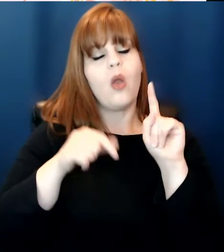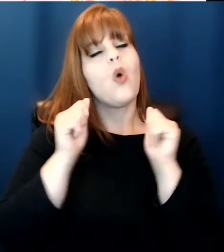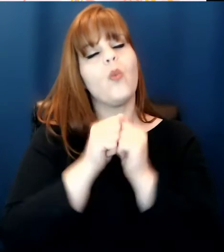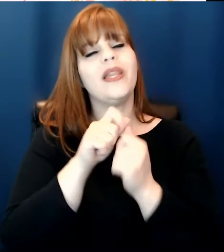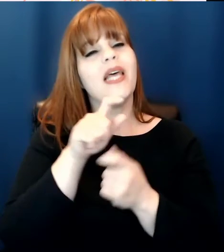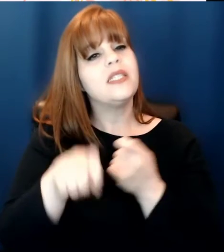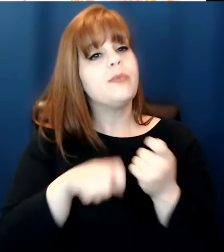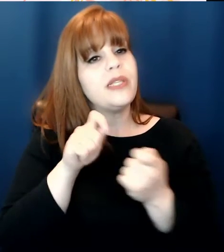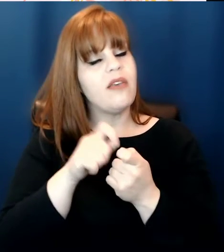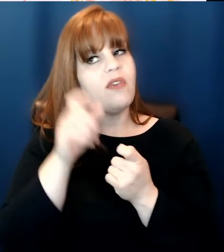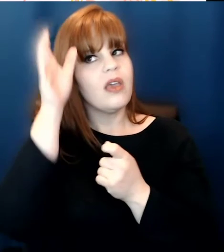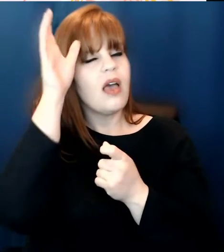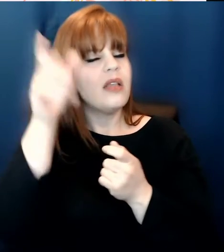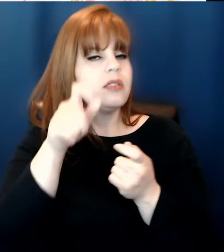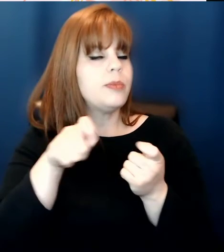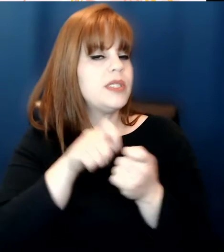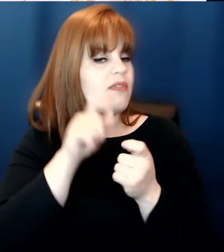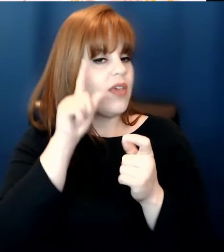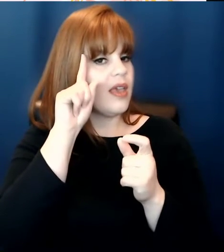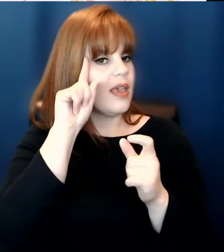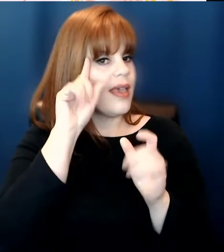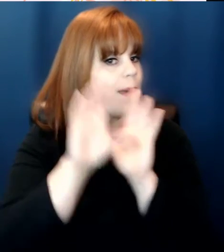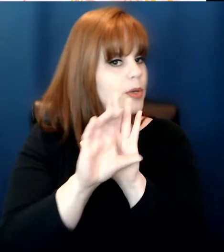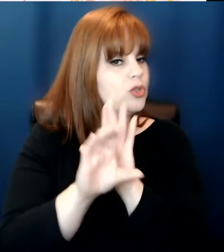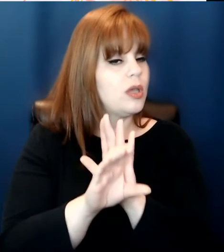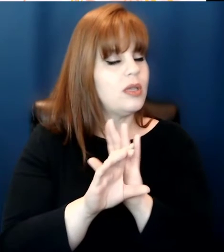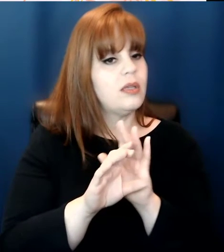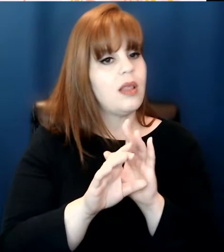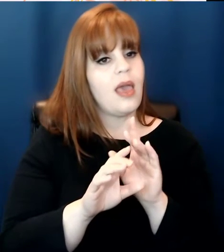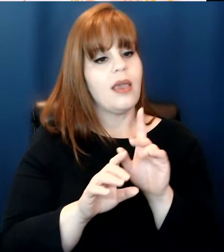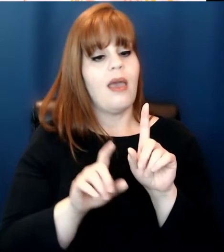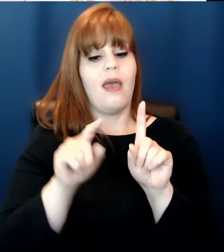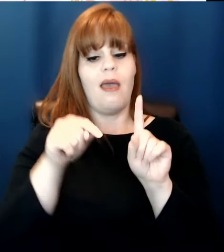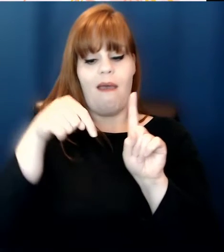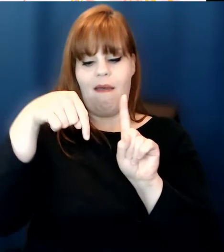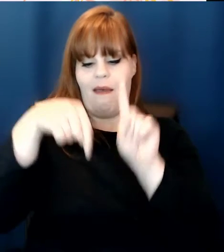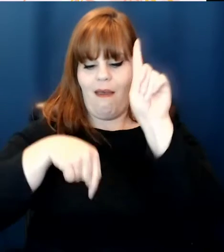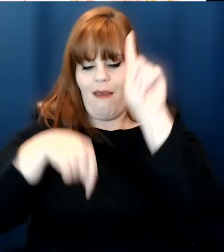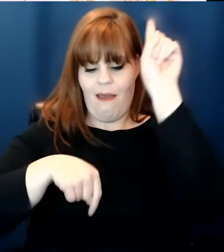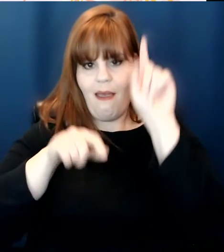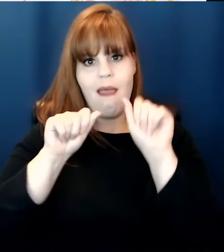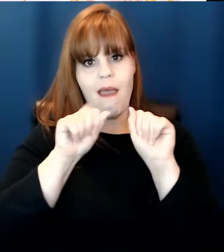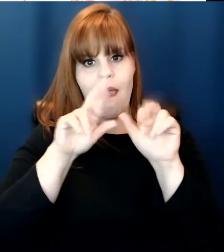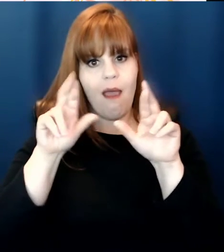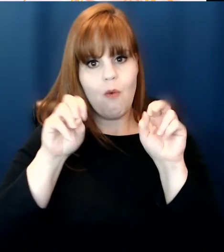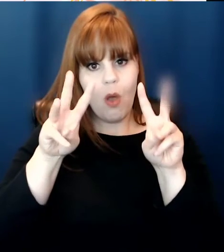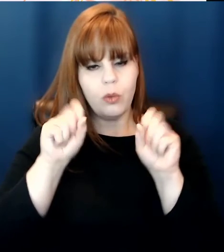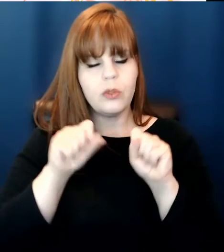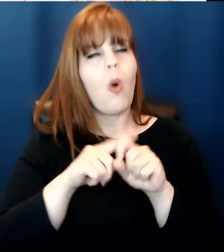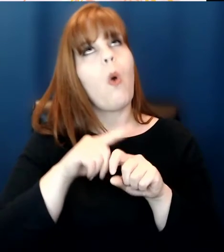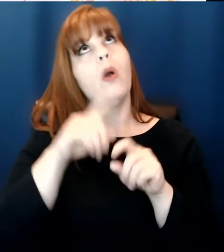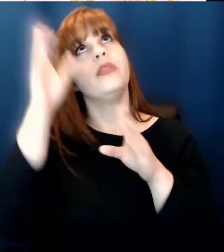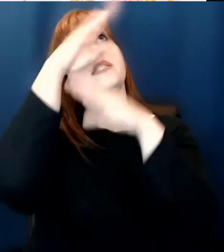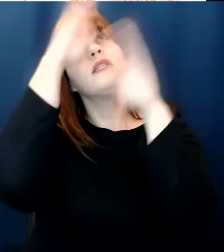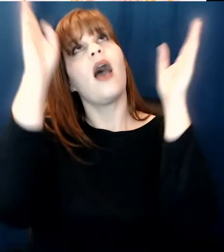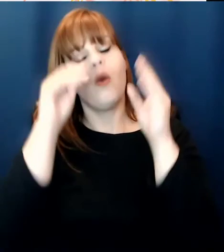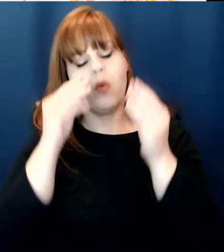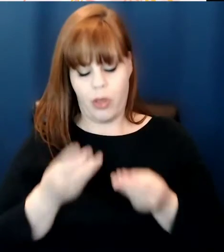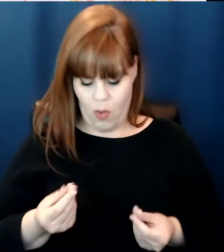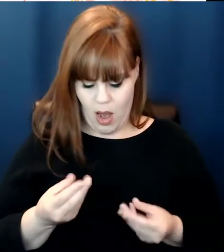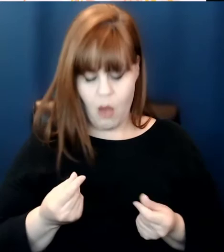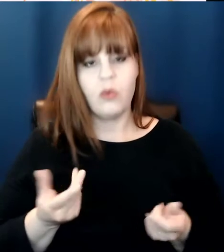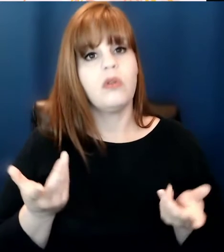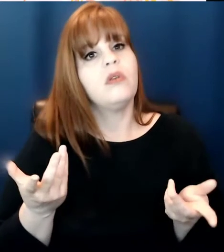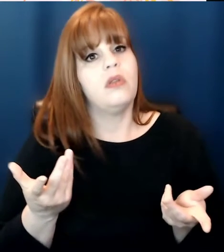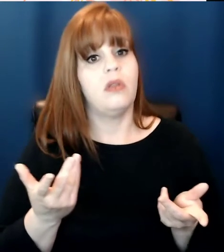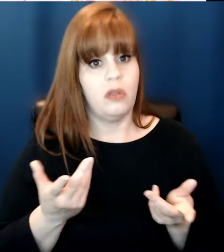concepts or images, like an up or down arrow or the sky or ground. Nick, do you want to handle that? Yeah,